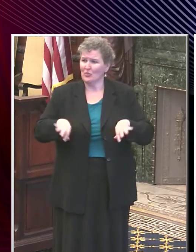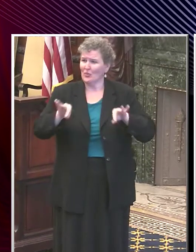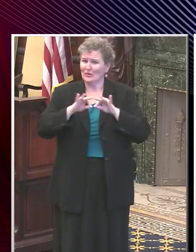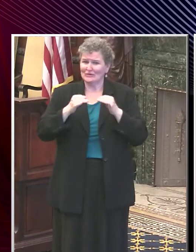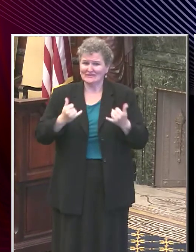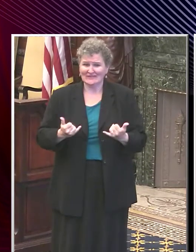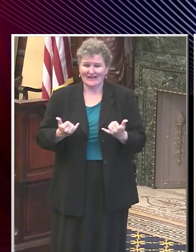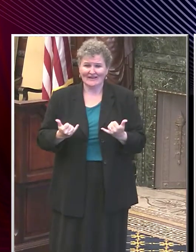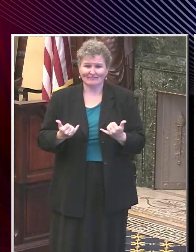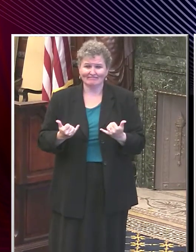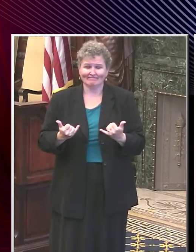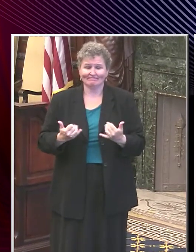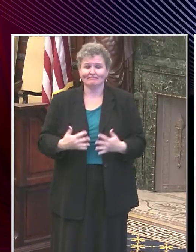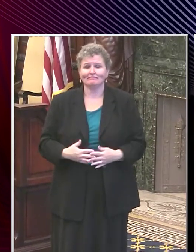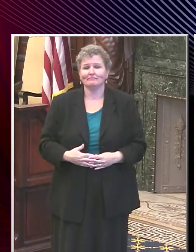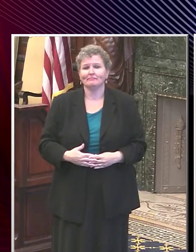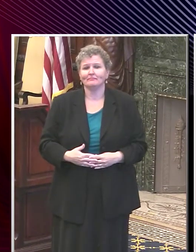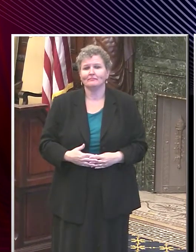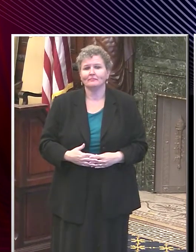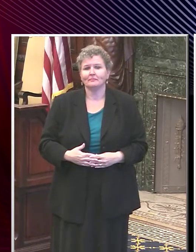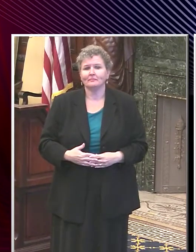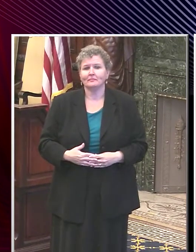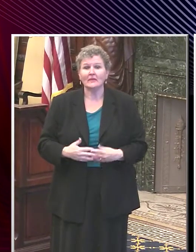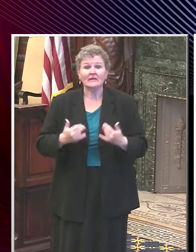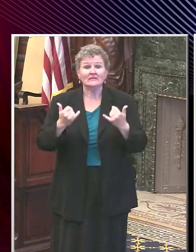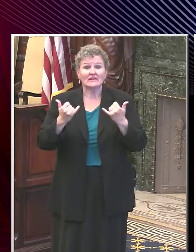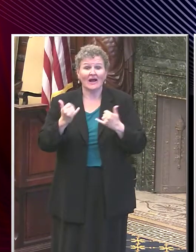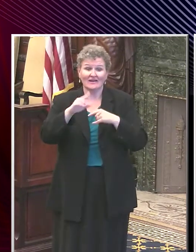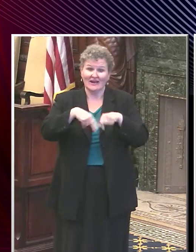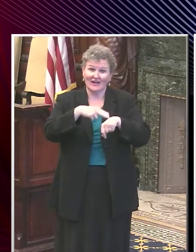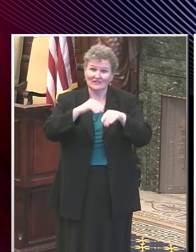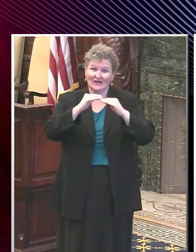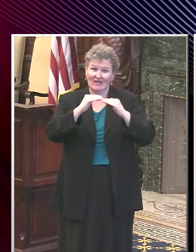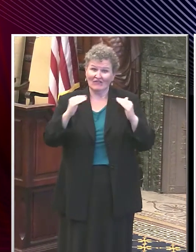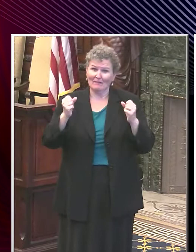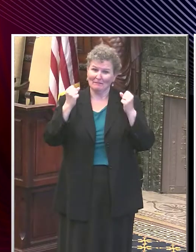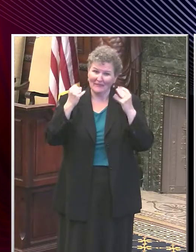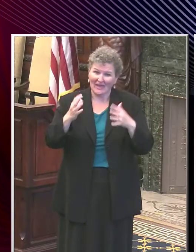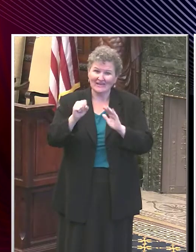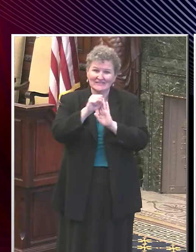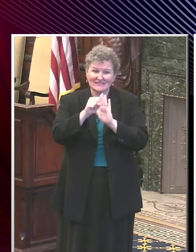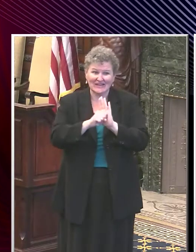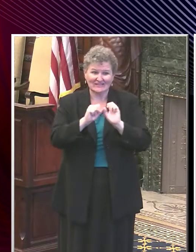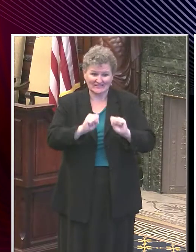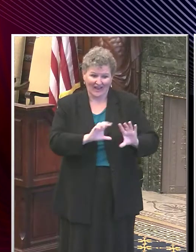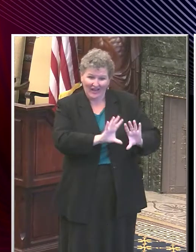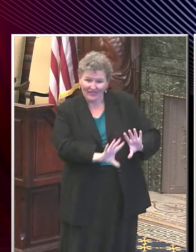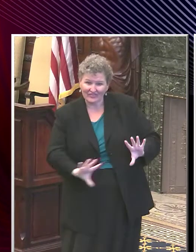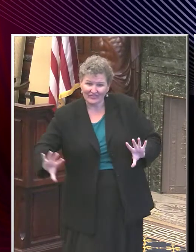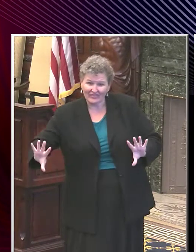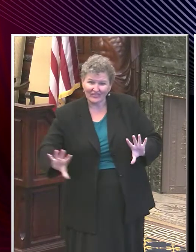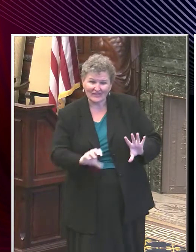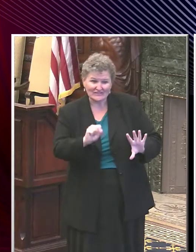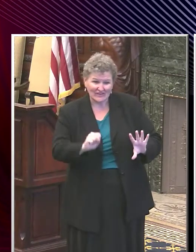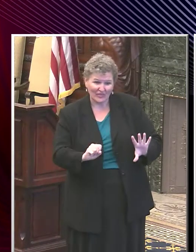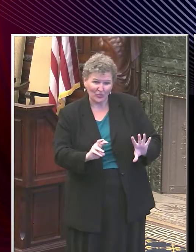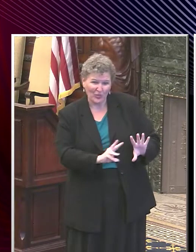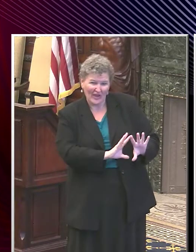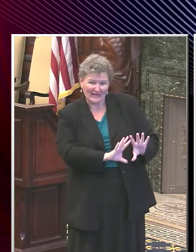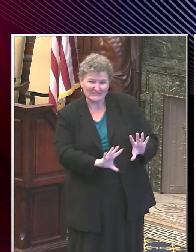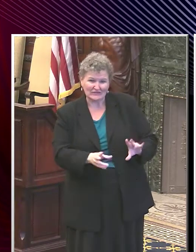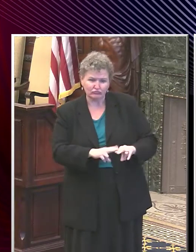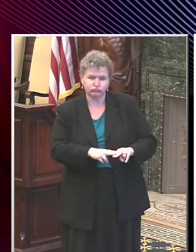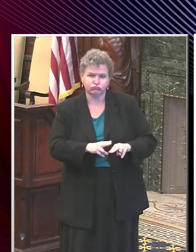4 months into the pandemic. At the national level, a good number of states, mainly in the South and Southwest, still face growing numbers of